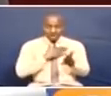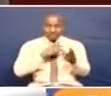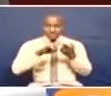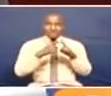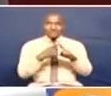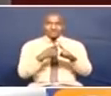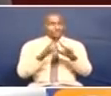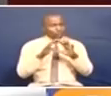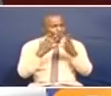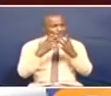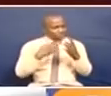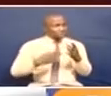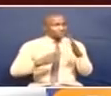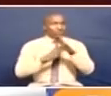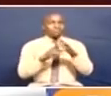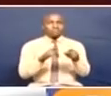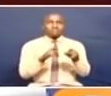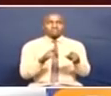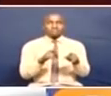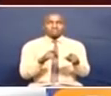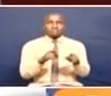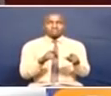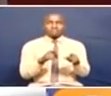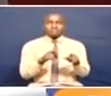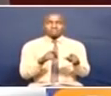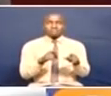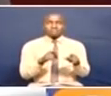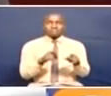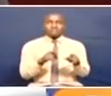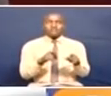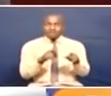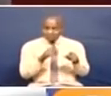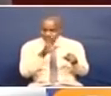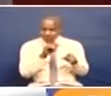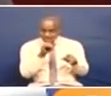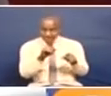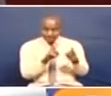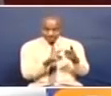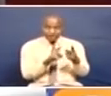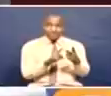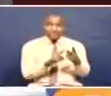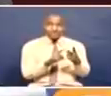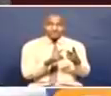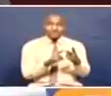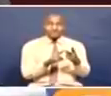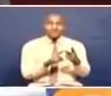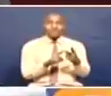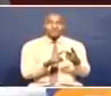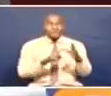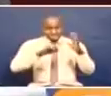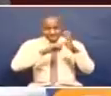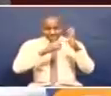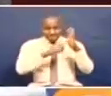in the world. Mm. Our electoral standards are one of the highest. Yeah. Based on that. And secondly, based on then what those guiding